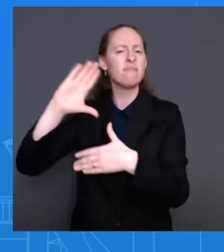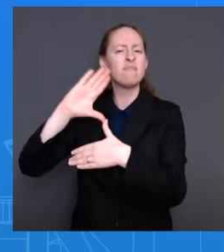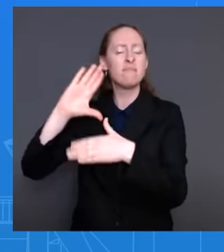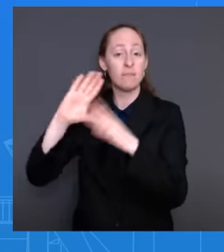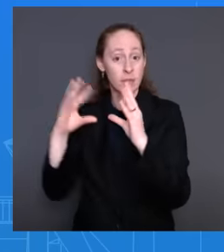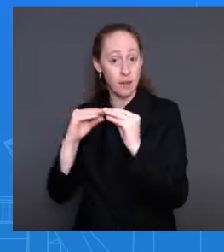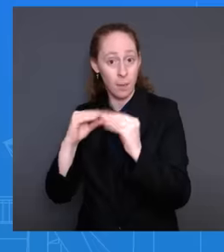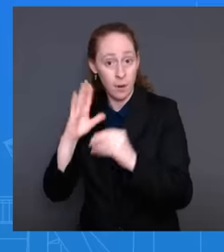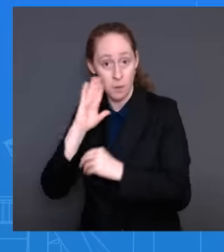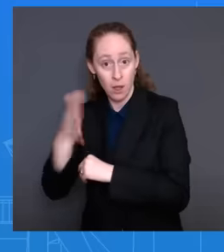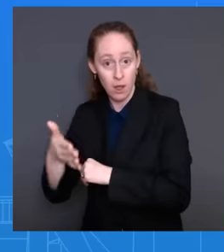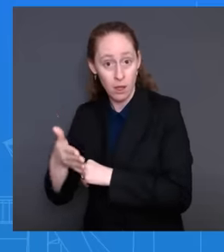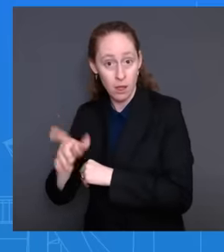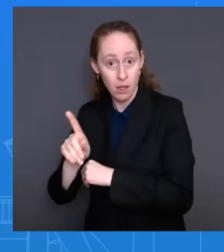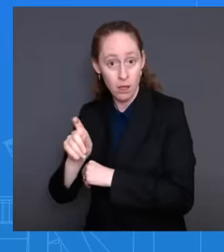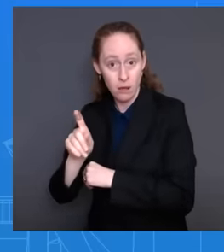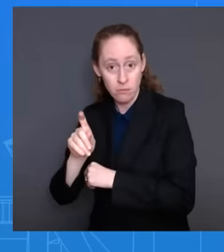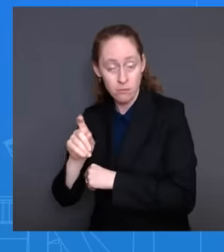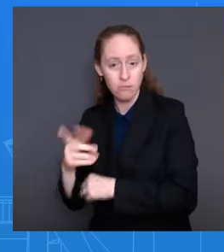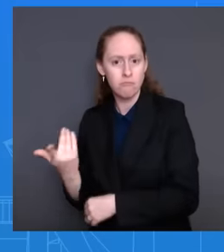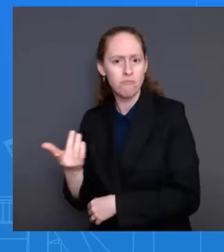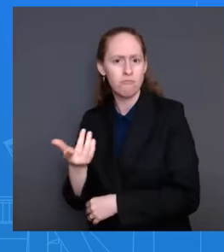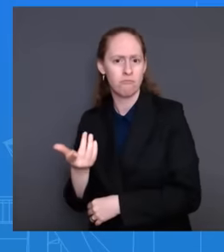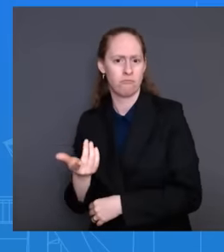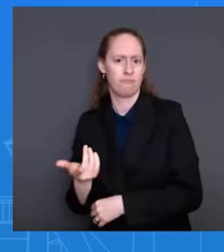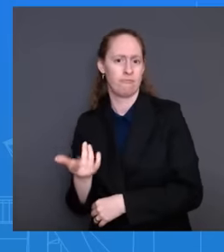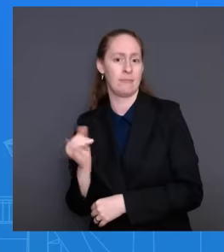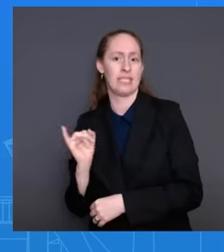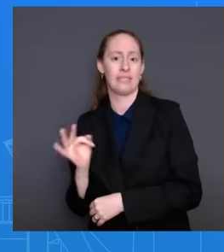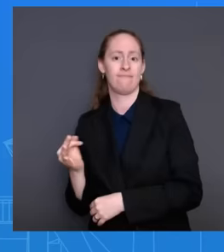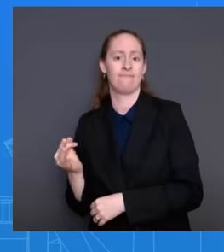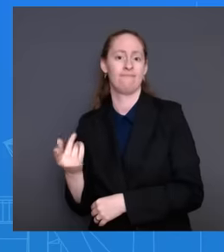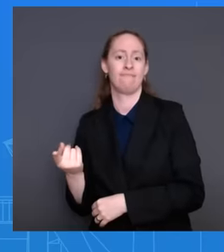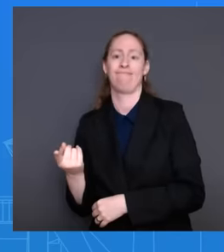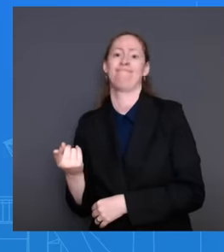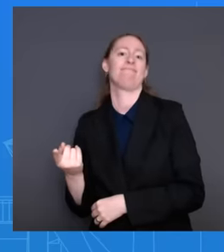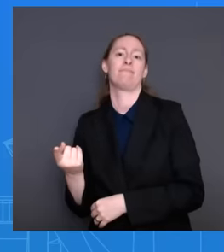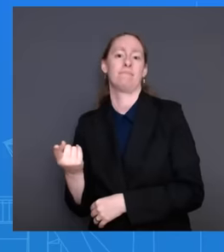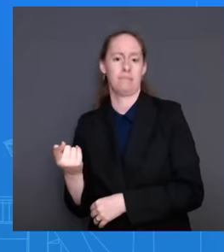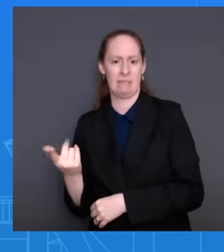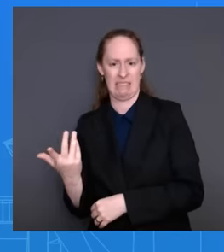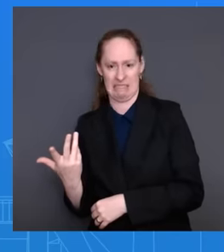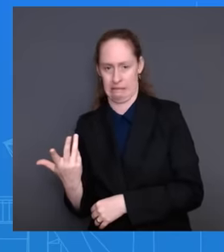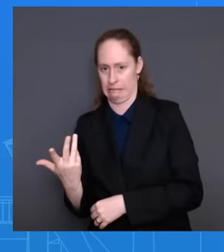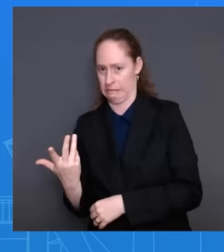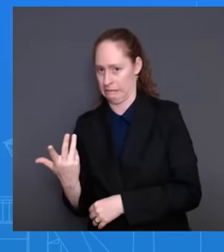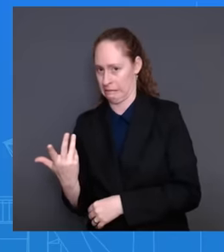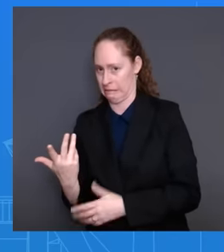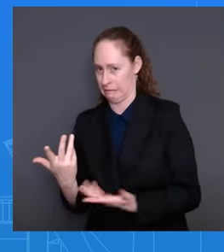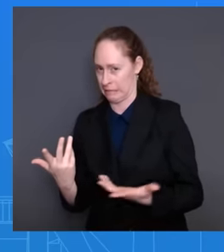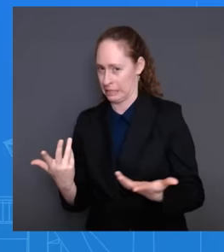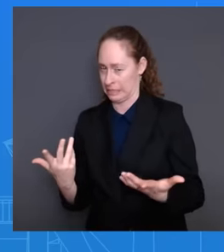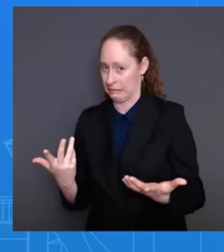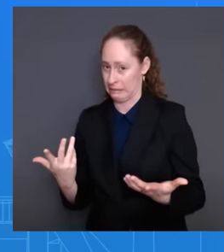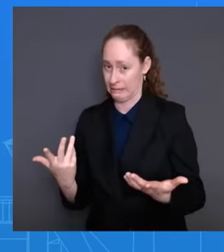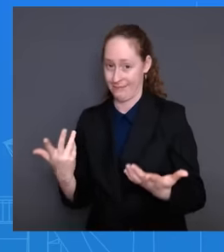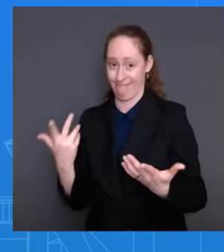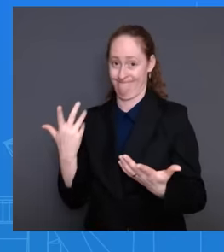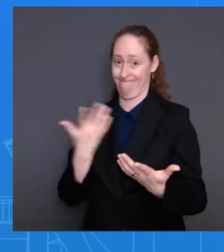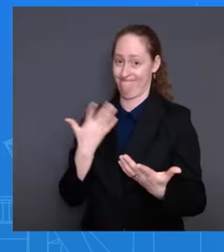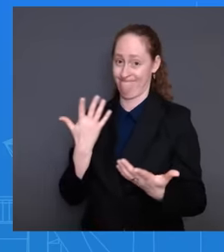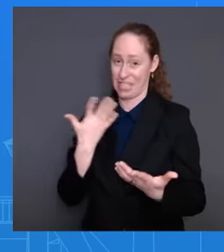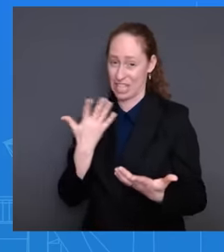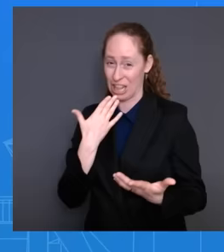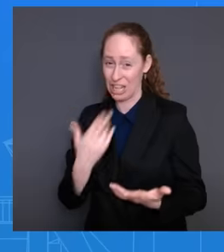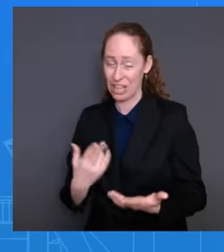Mexico? So, I don't have anything to share or anything to confirm about anyone's attendance. We